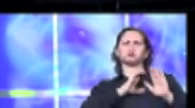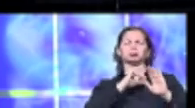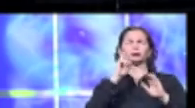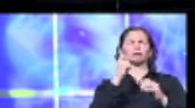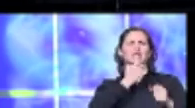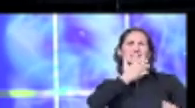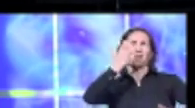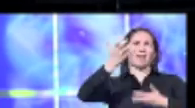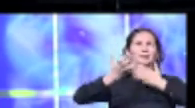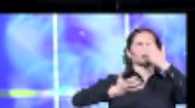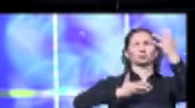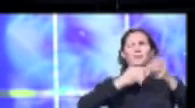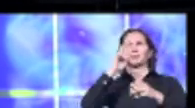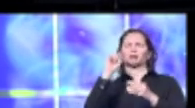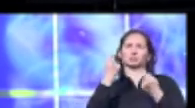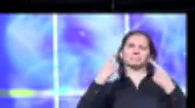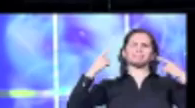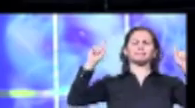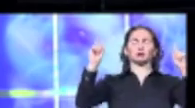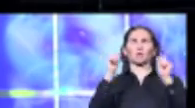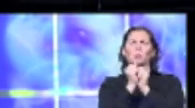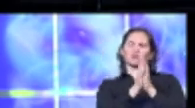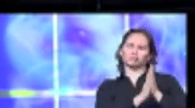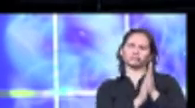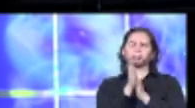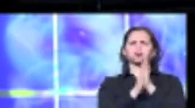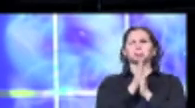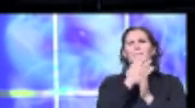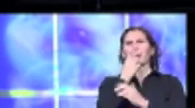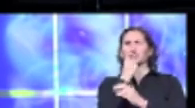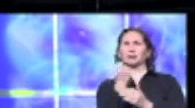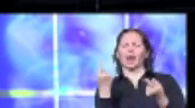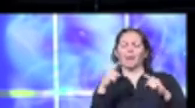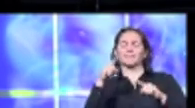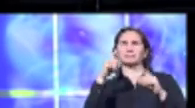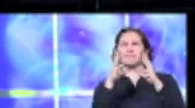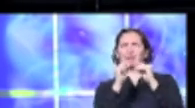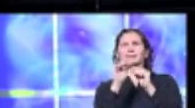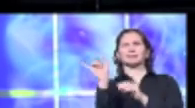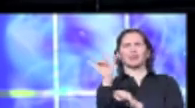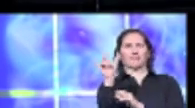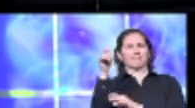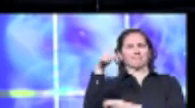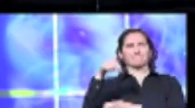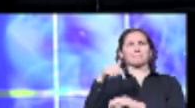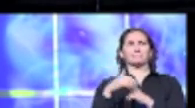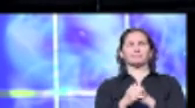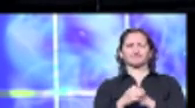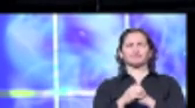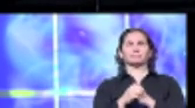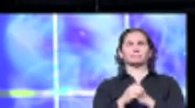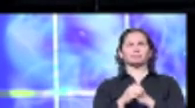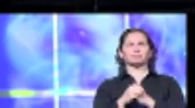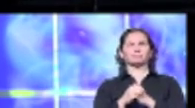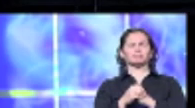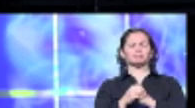and screaming, and with a renewed passion that happens at meetings like this, don't take